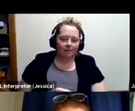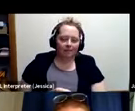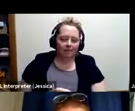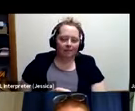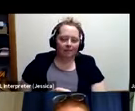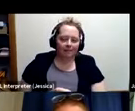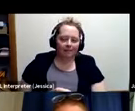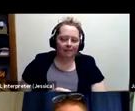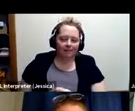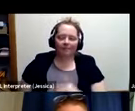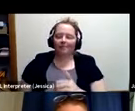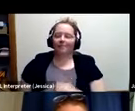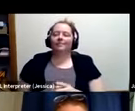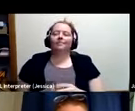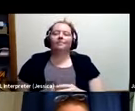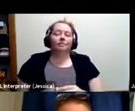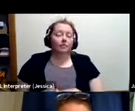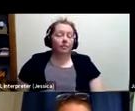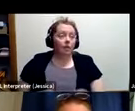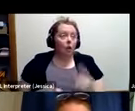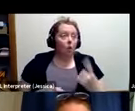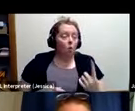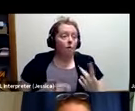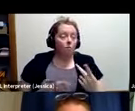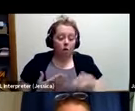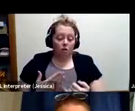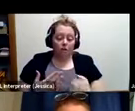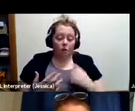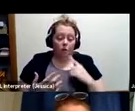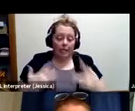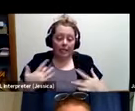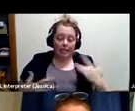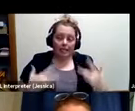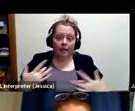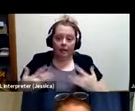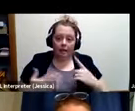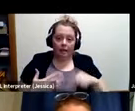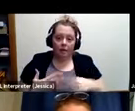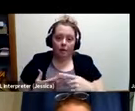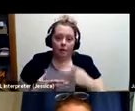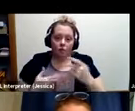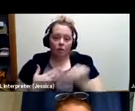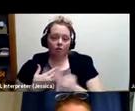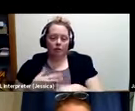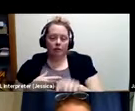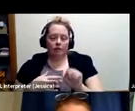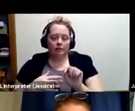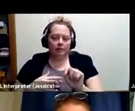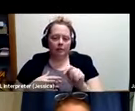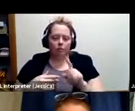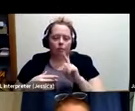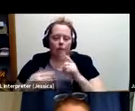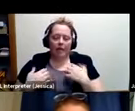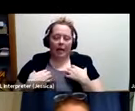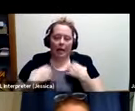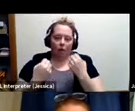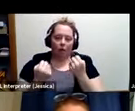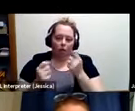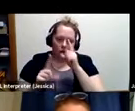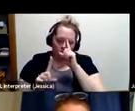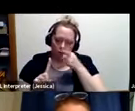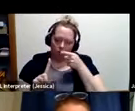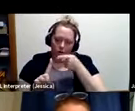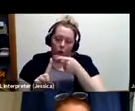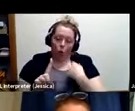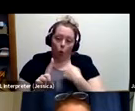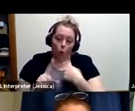So one project I'm really excited about is Project T. This is our housing initiative that we have been working